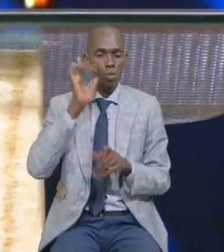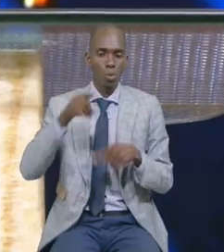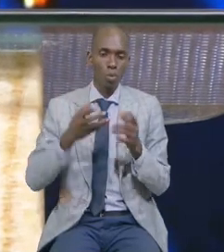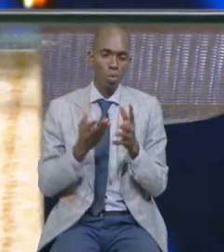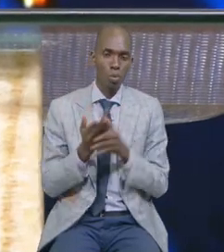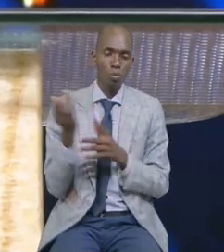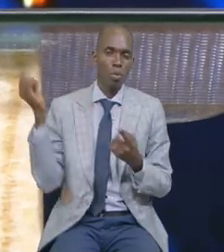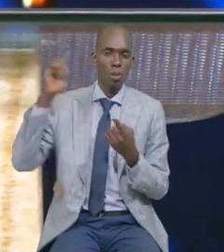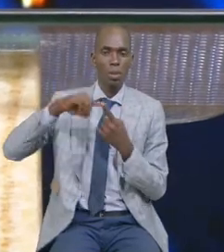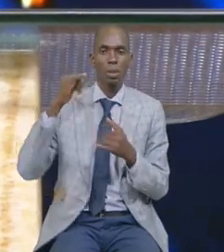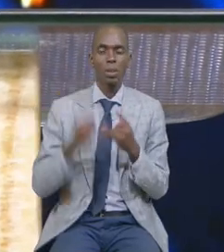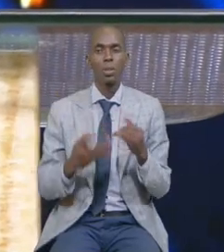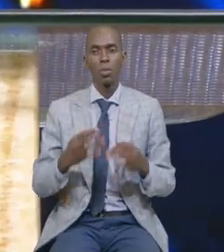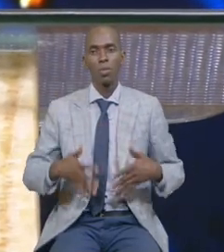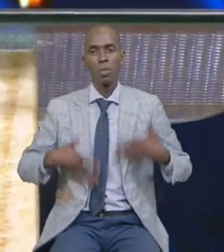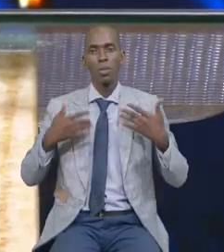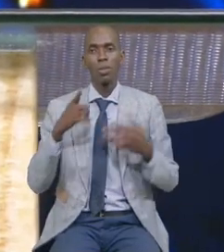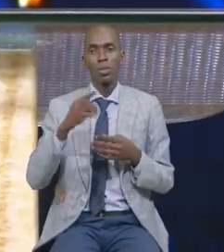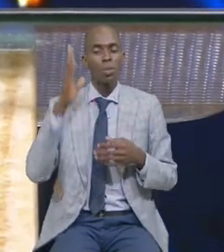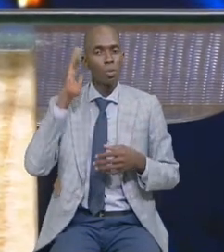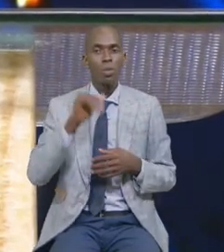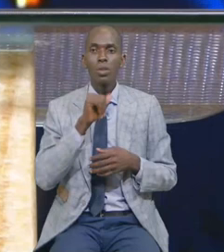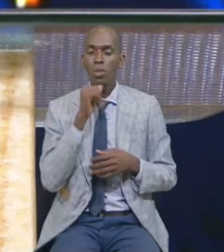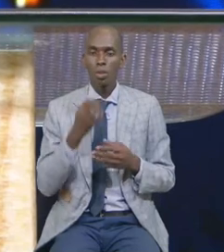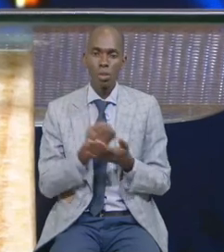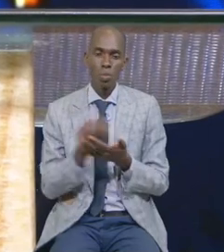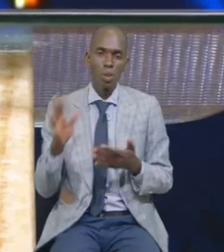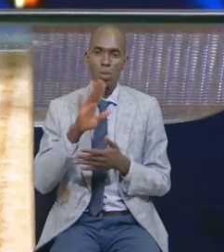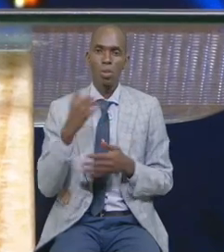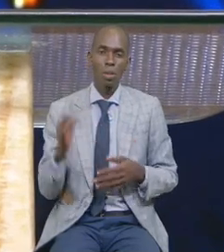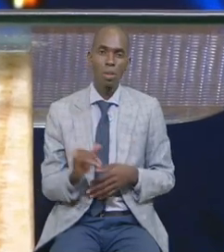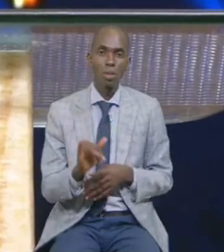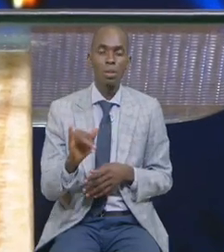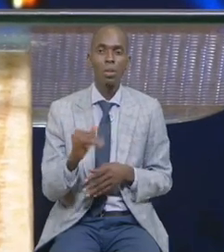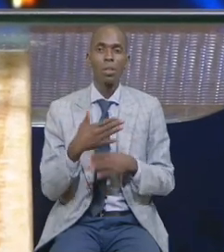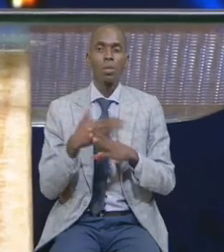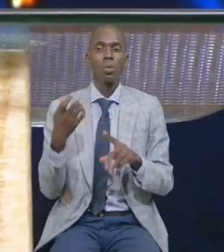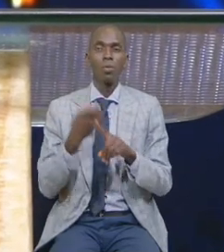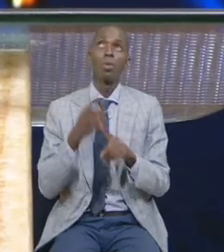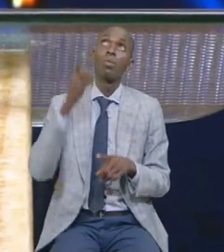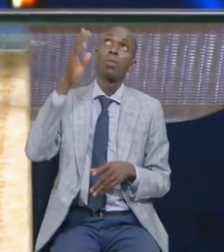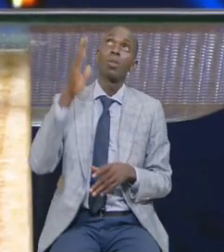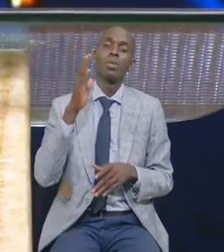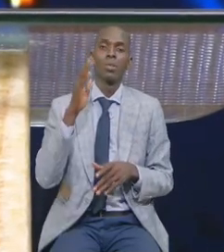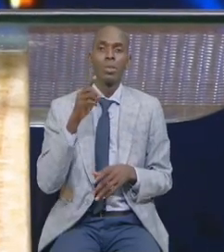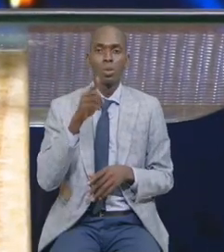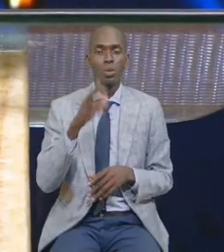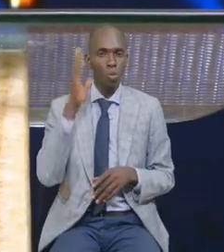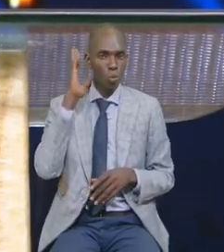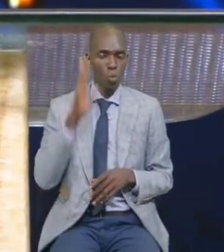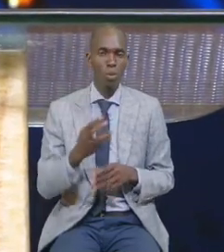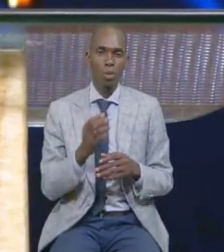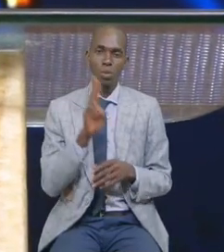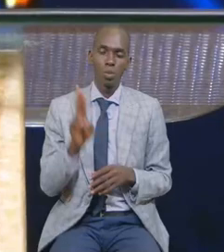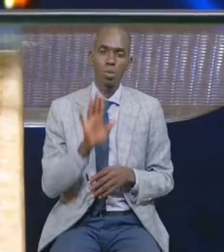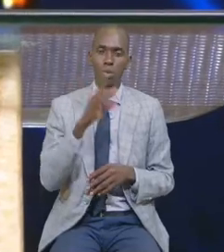of life. You'll not spend eternity away from God. You'll spend eternity